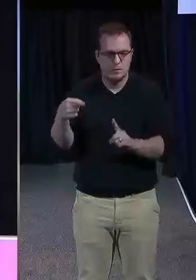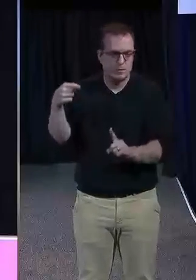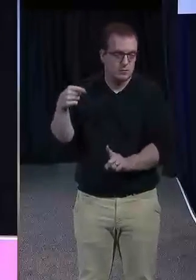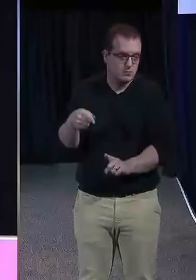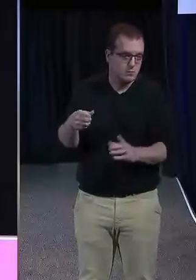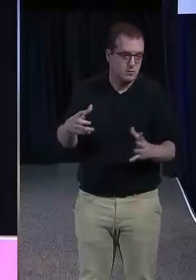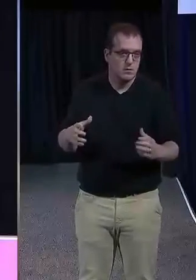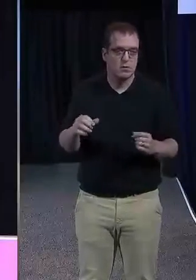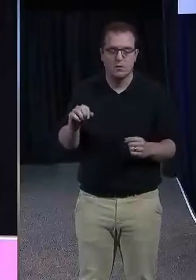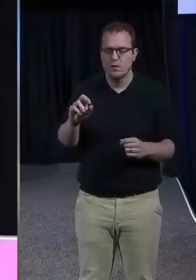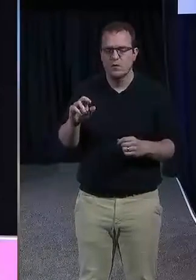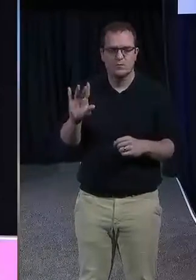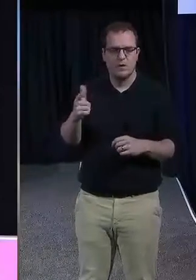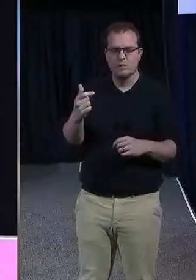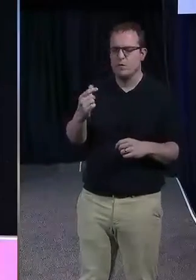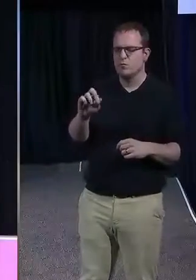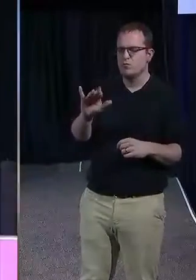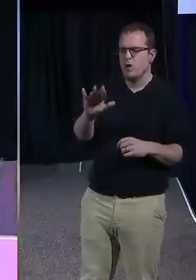Rice.